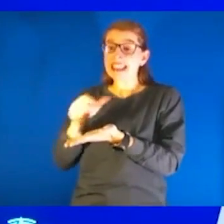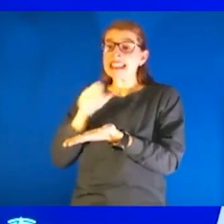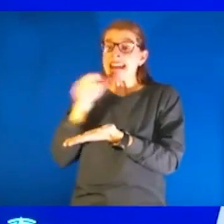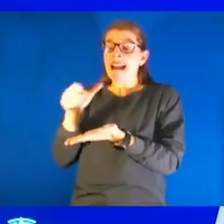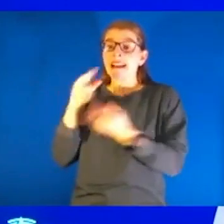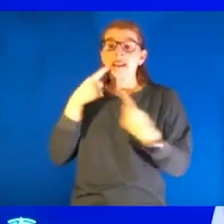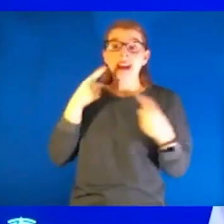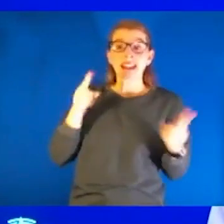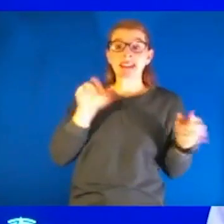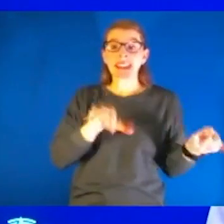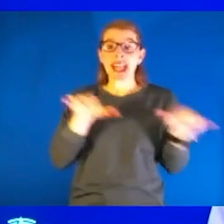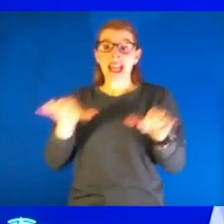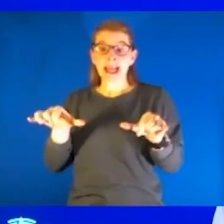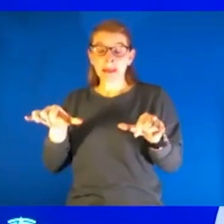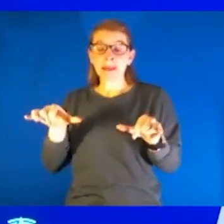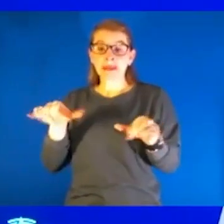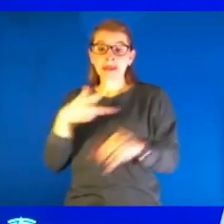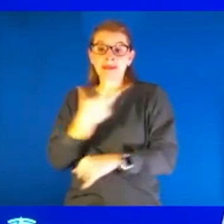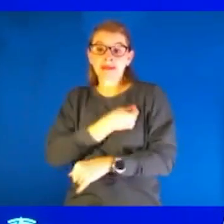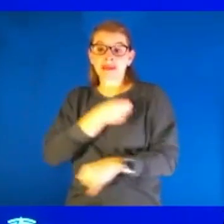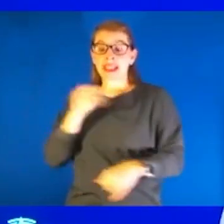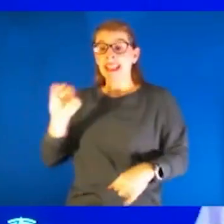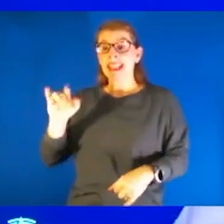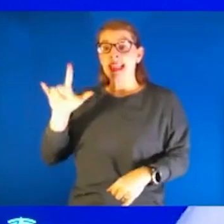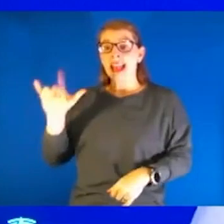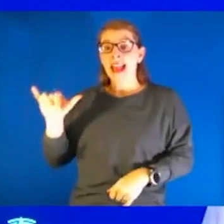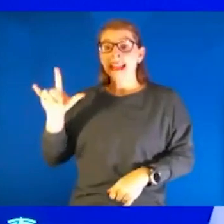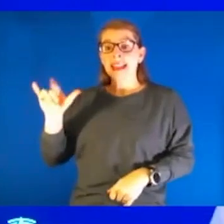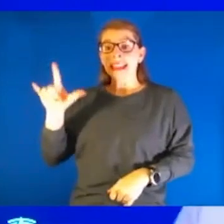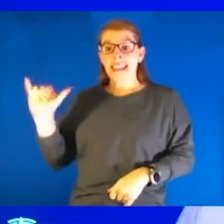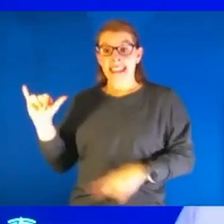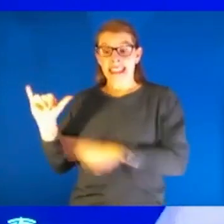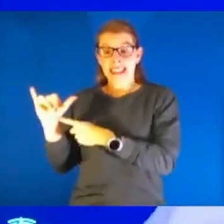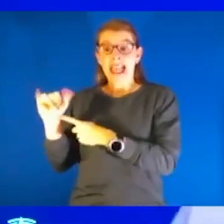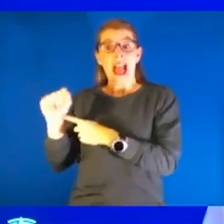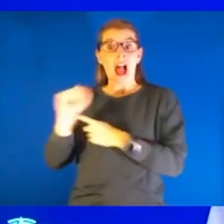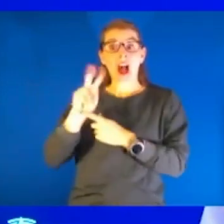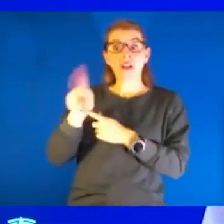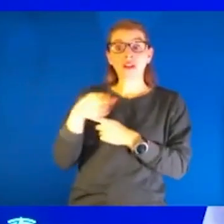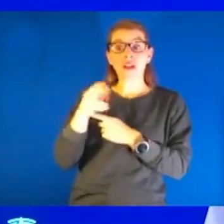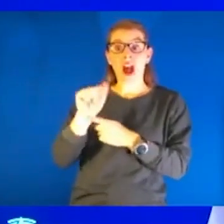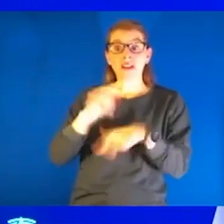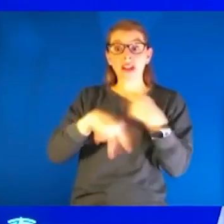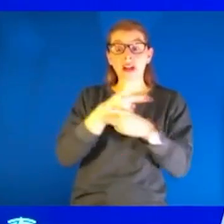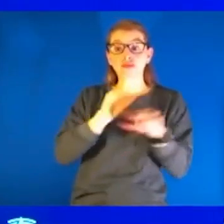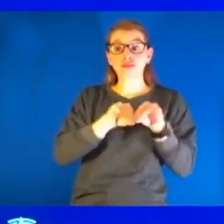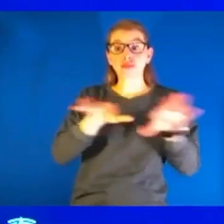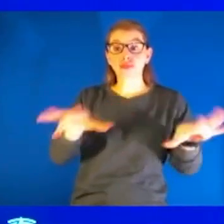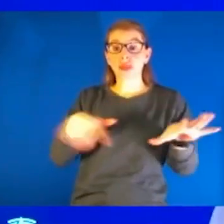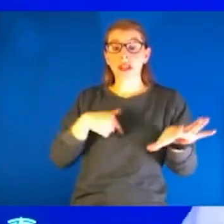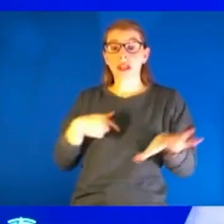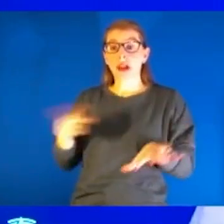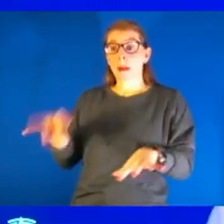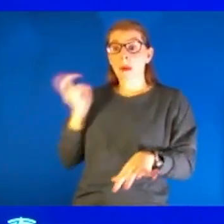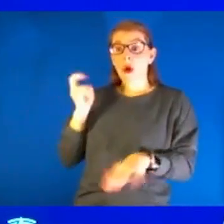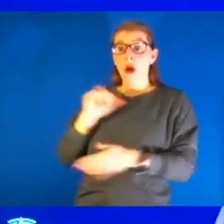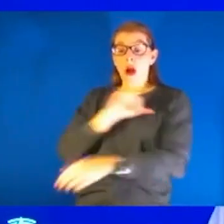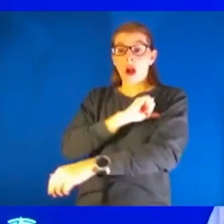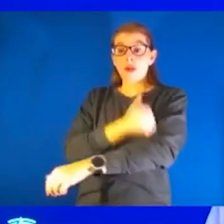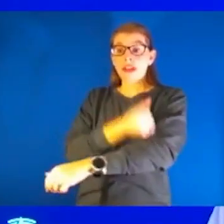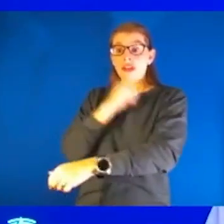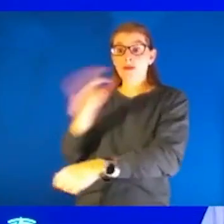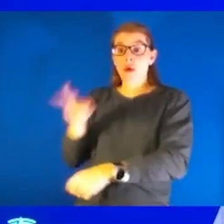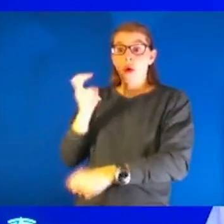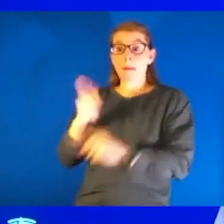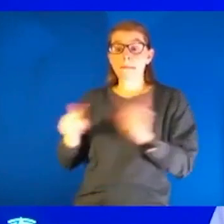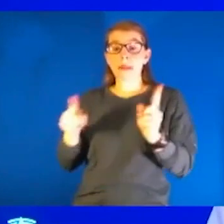when when Alpha was circulating, Eli Lilly actually was pulled, and their authorization was pulled because it didn't work. However, when Delta came